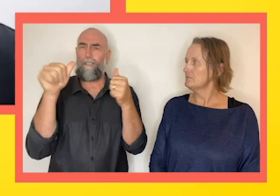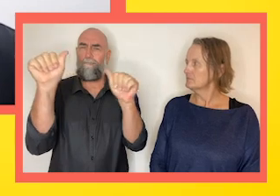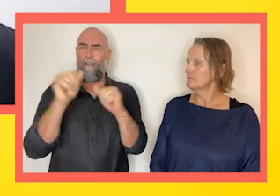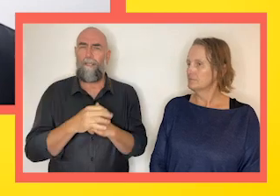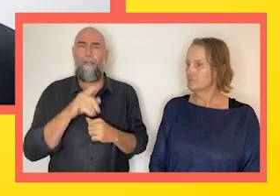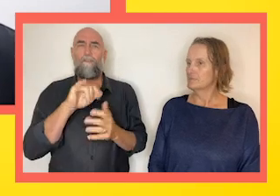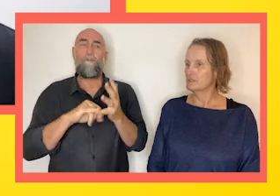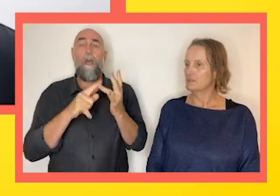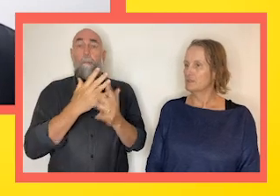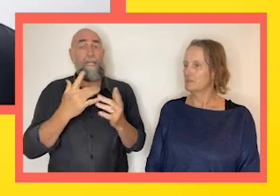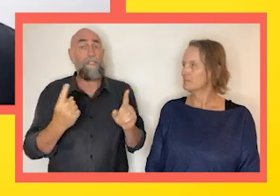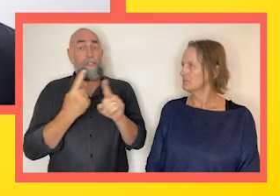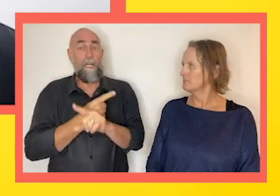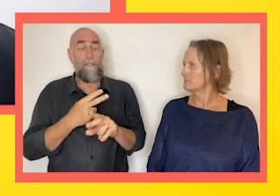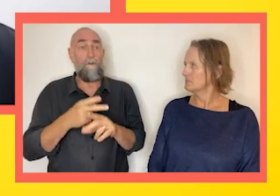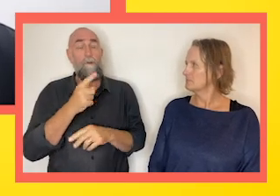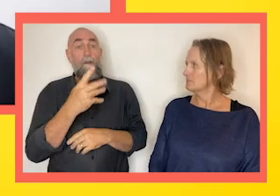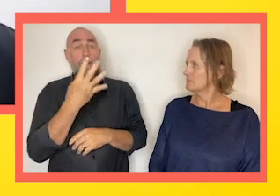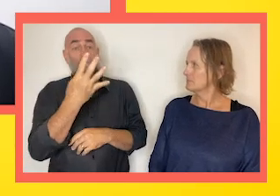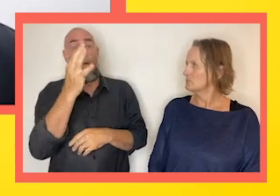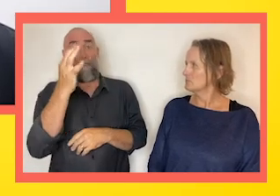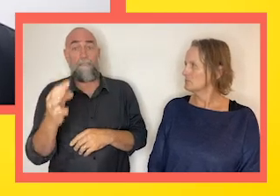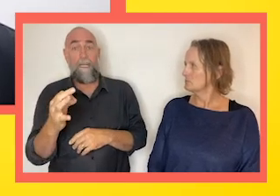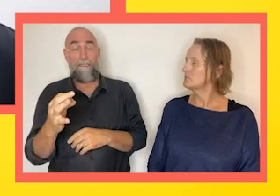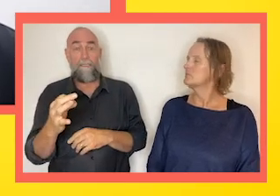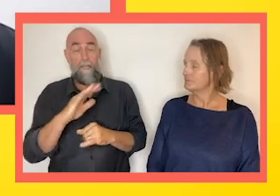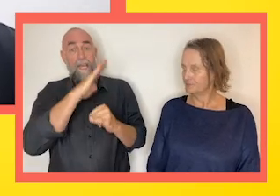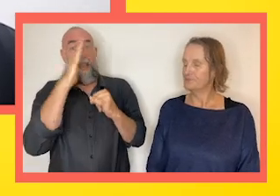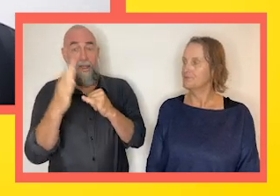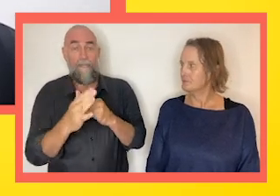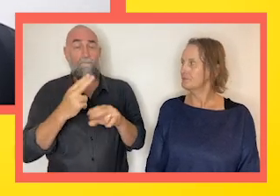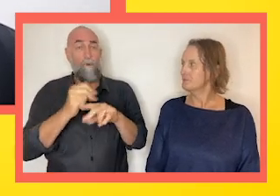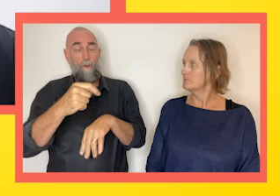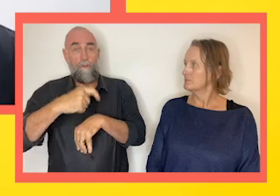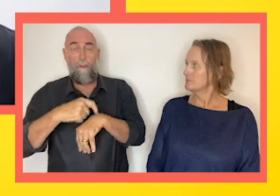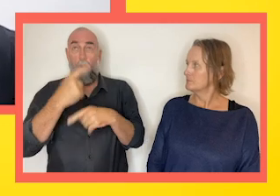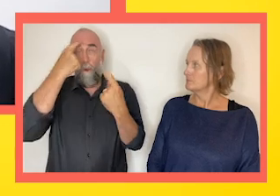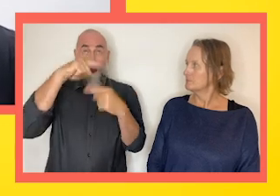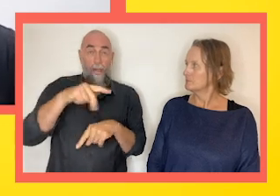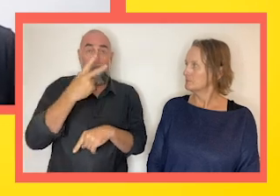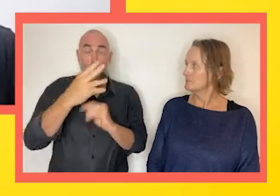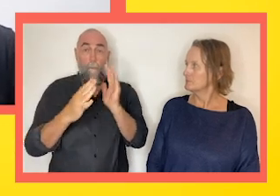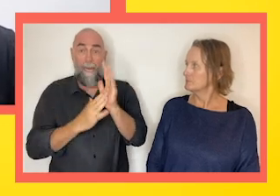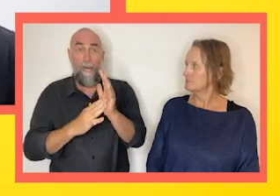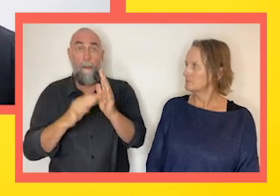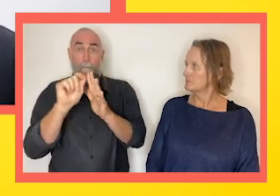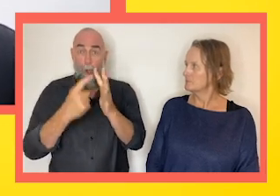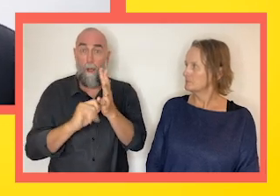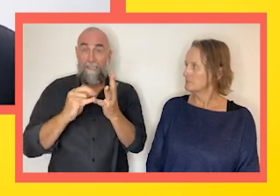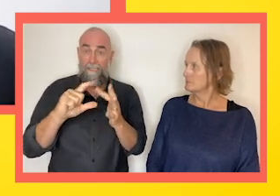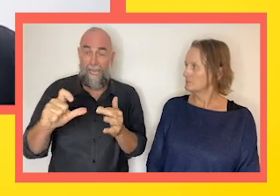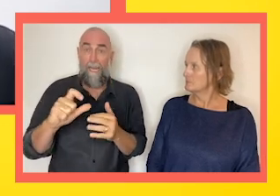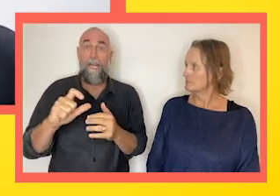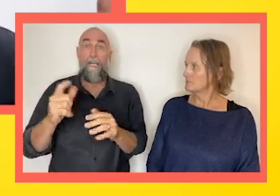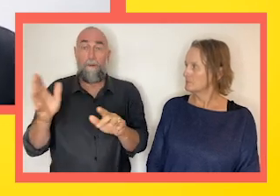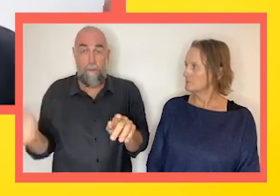Chad, that's about a 4% change in your end result time, depending on a 2 meters per second tailwind compared to a 2 meters